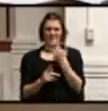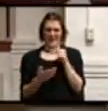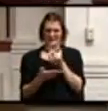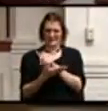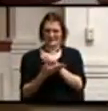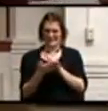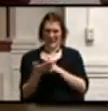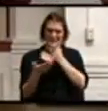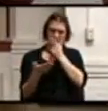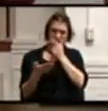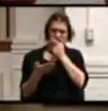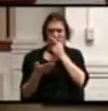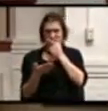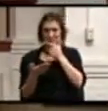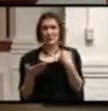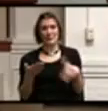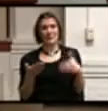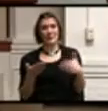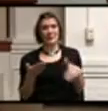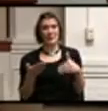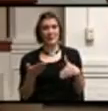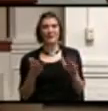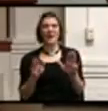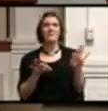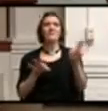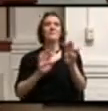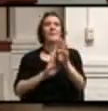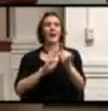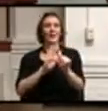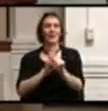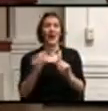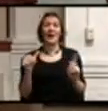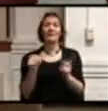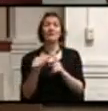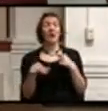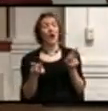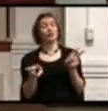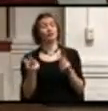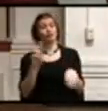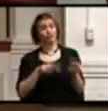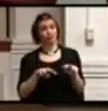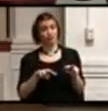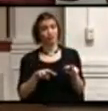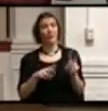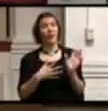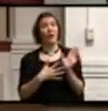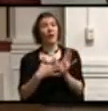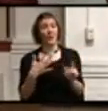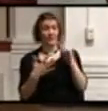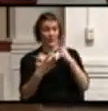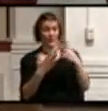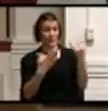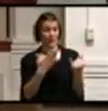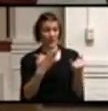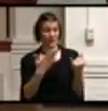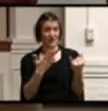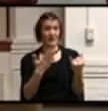works. Let me just start. Very early on, when we looked at this project, we had